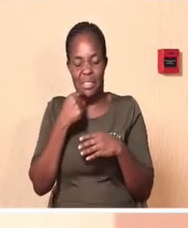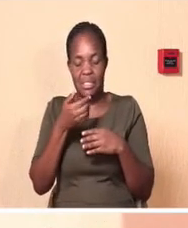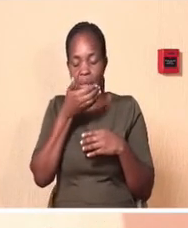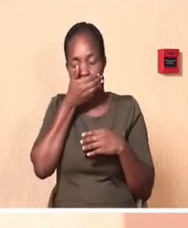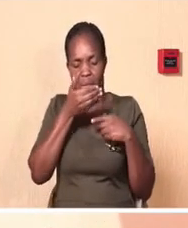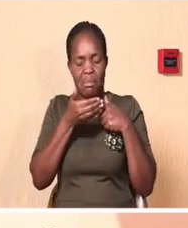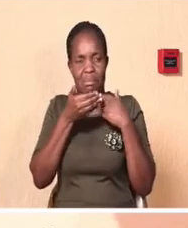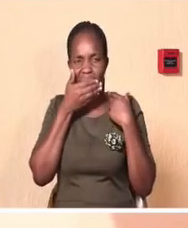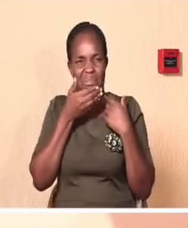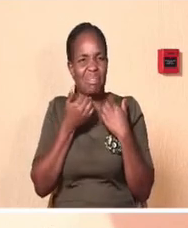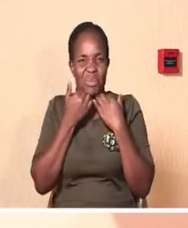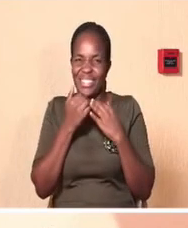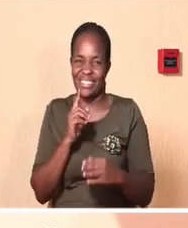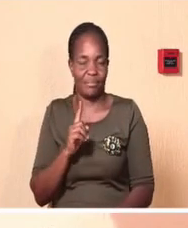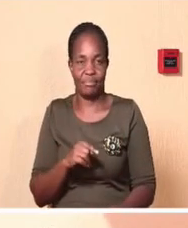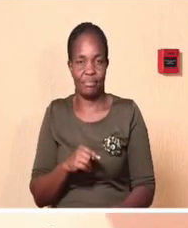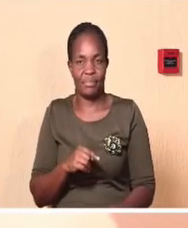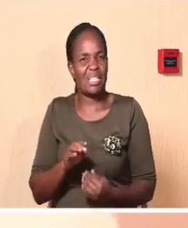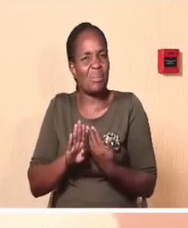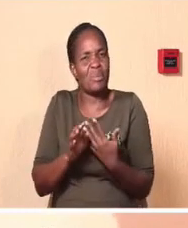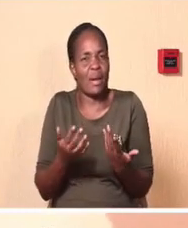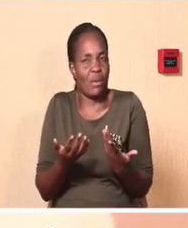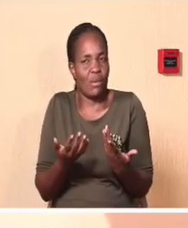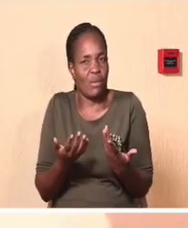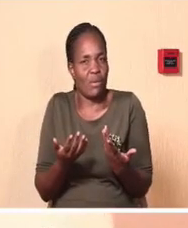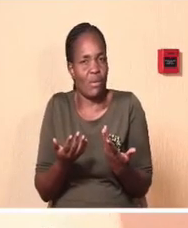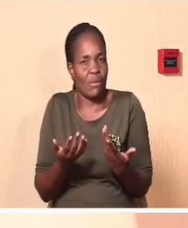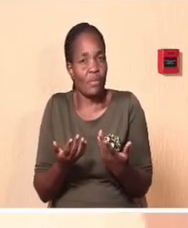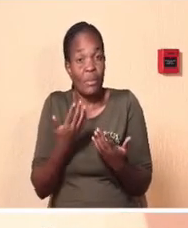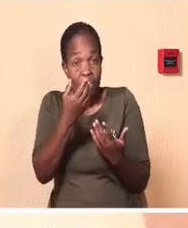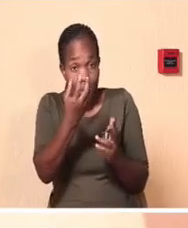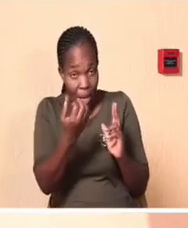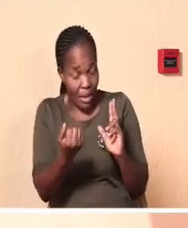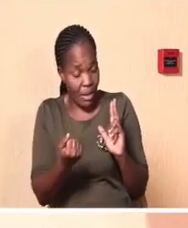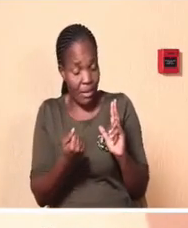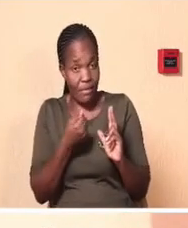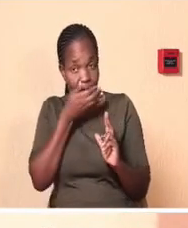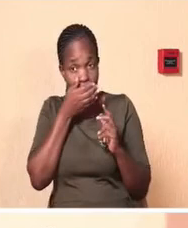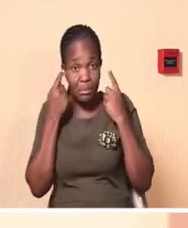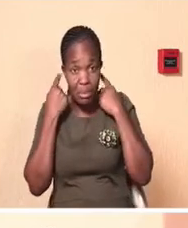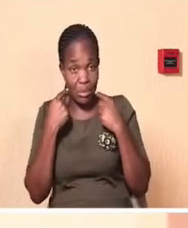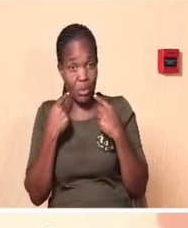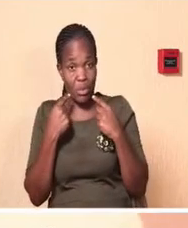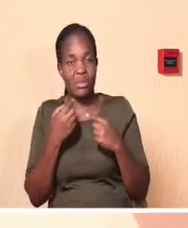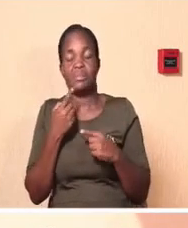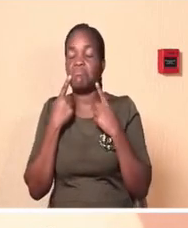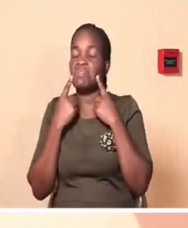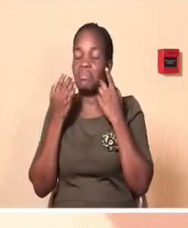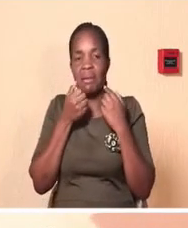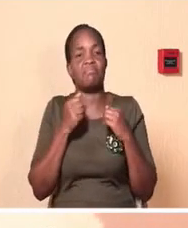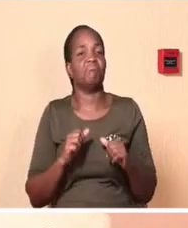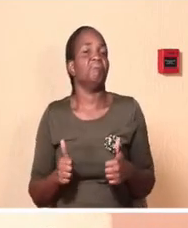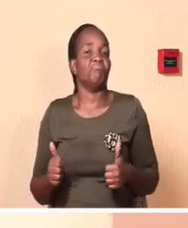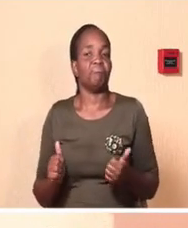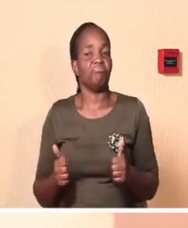And so if you have it and you tend to, okay, because I have it, I'm okay, you